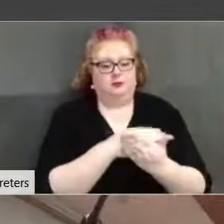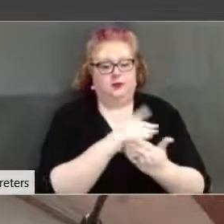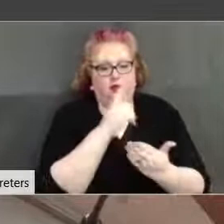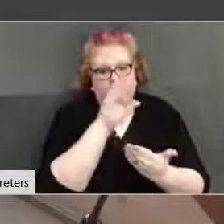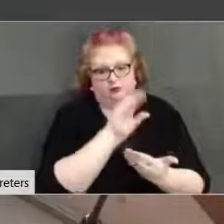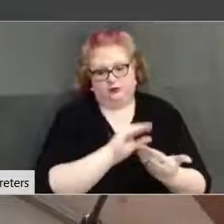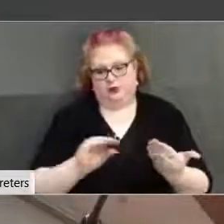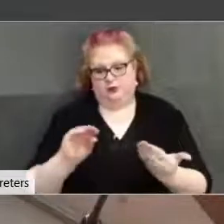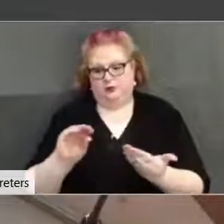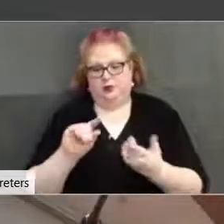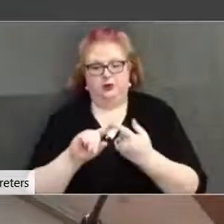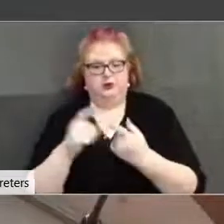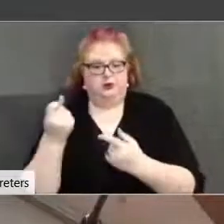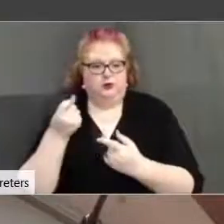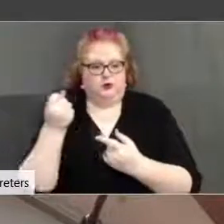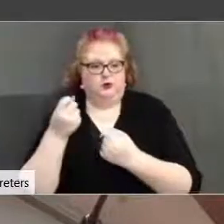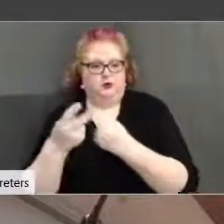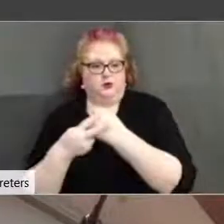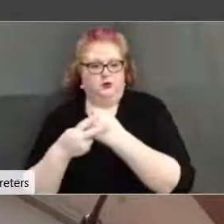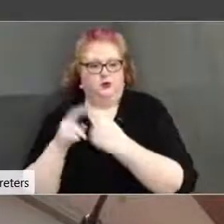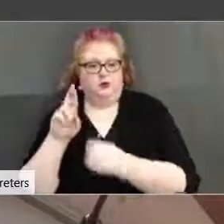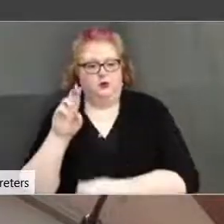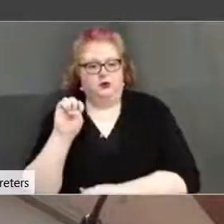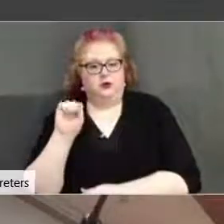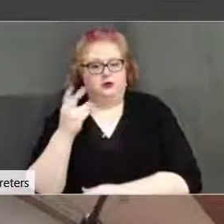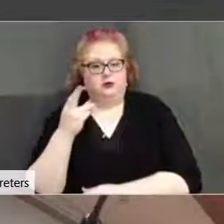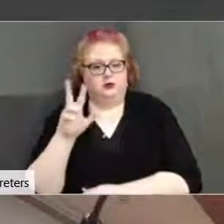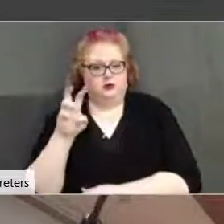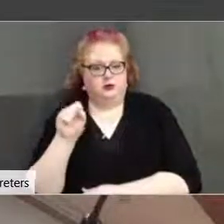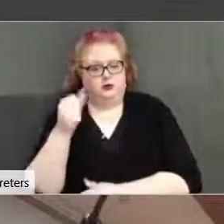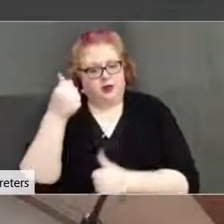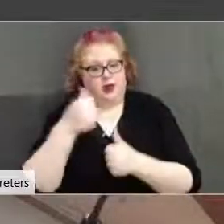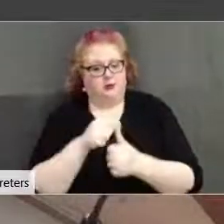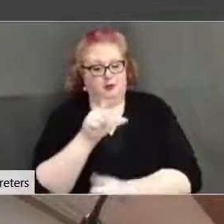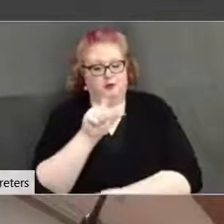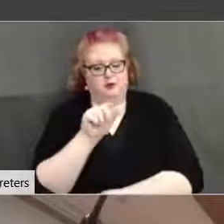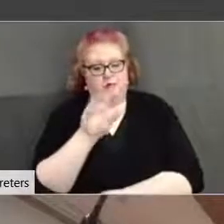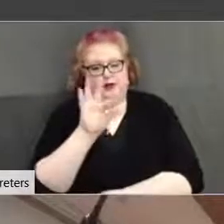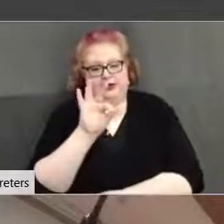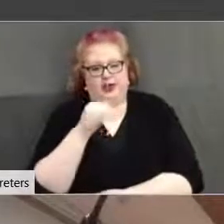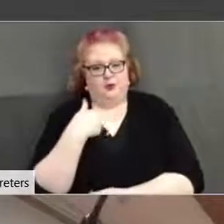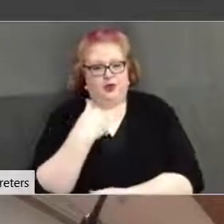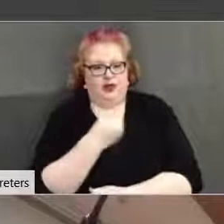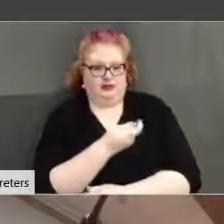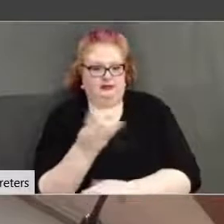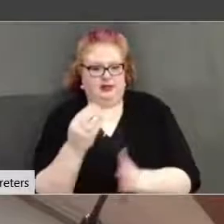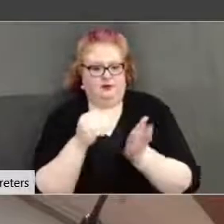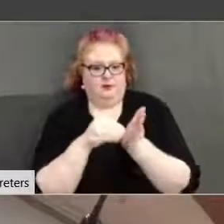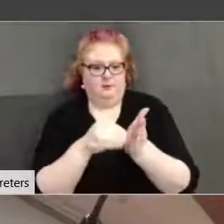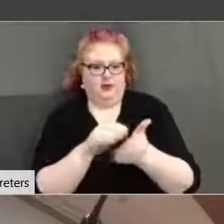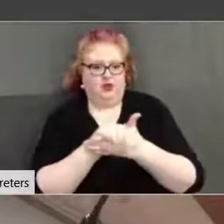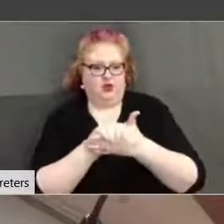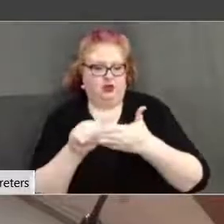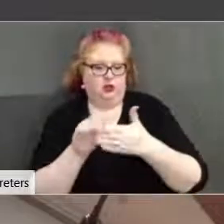reserves. So it seems to me that if I remember right, we finished 2019 with several $1 million surplus over and above our